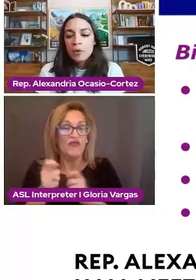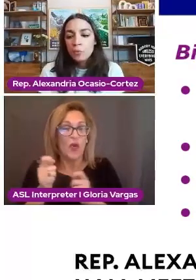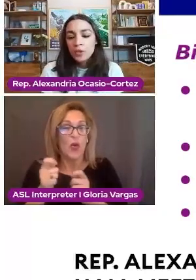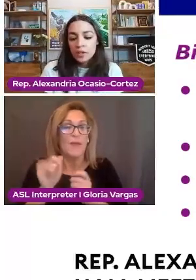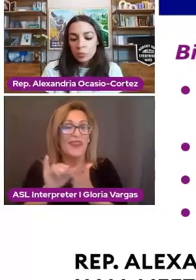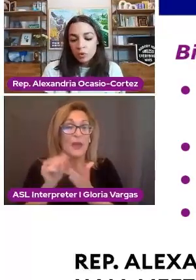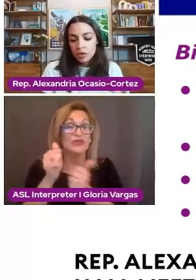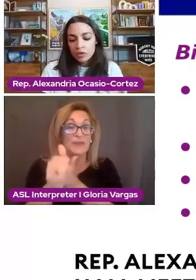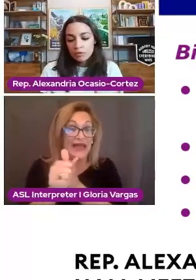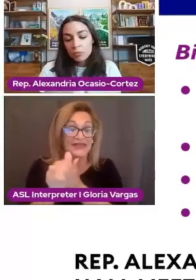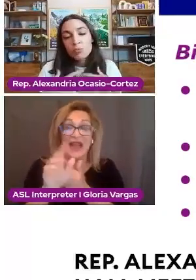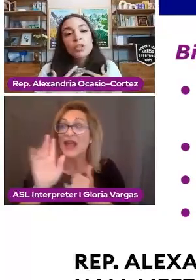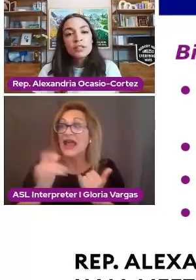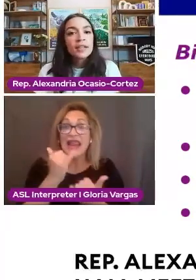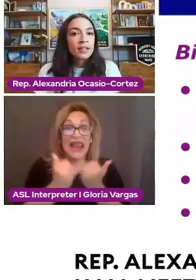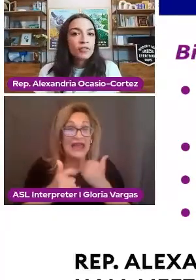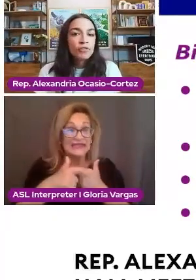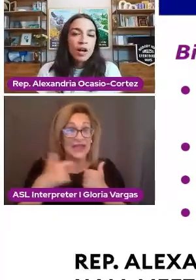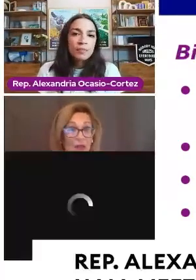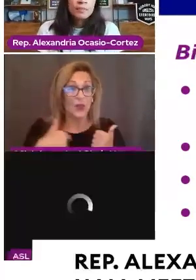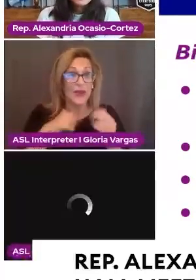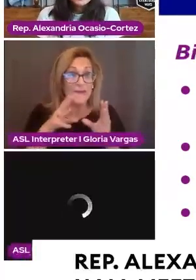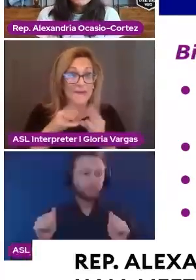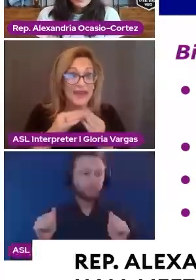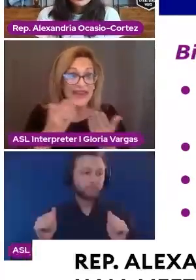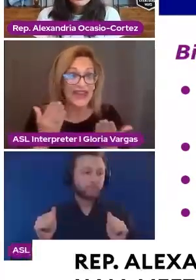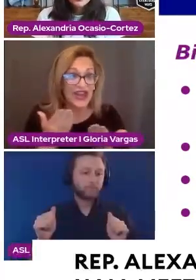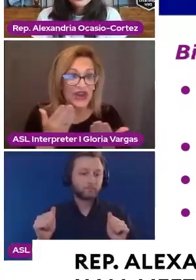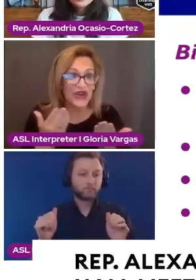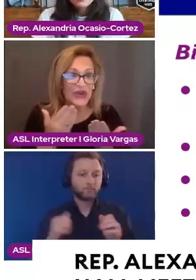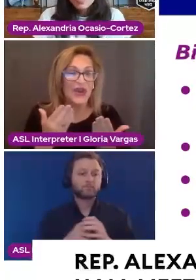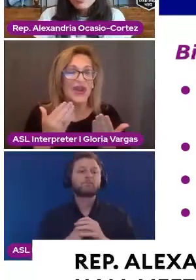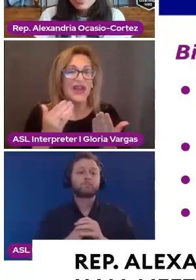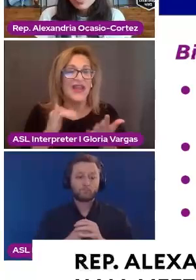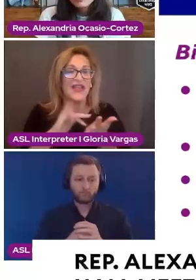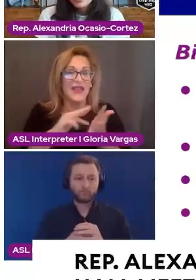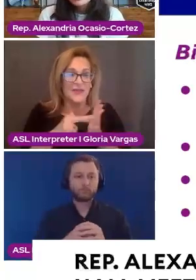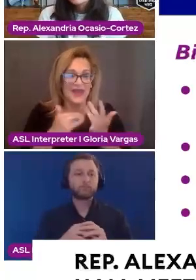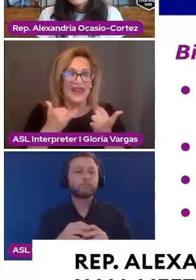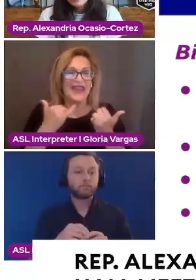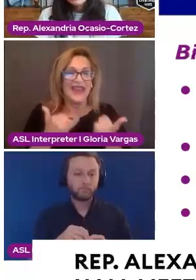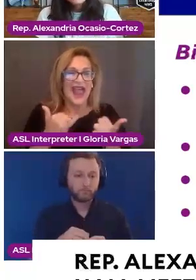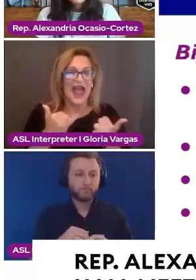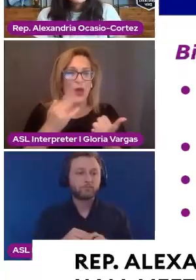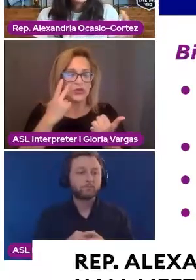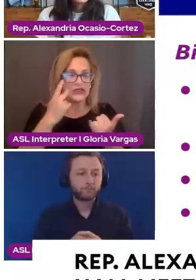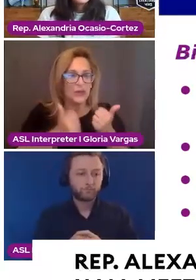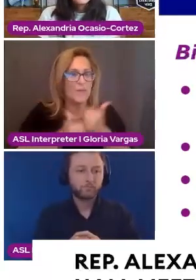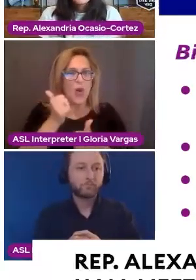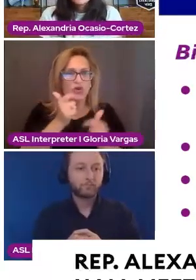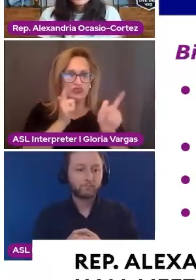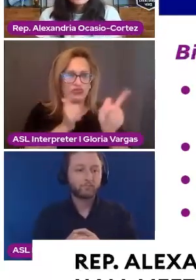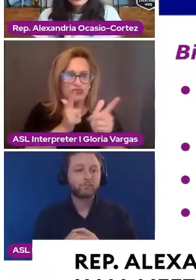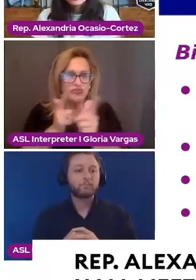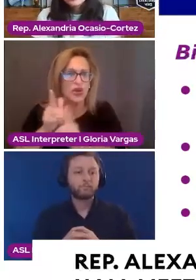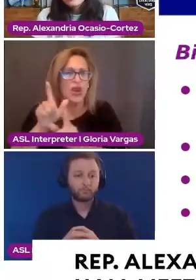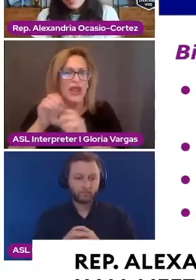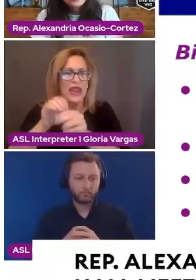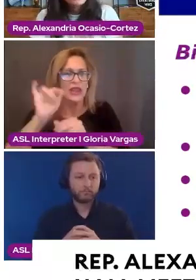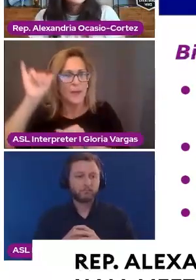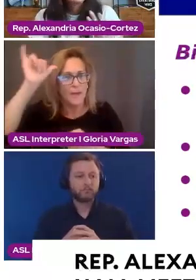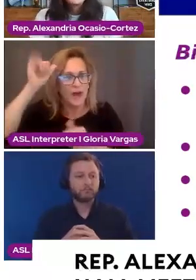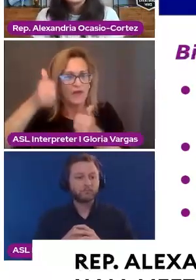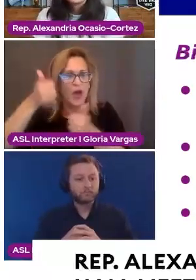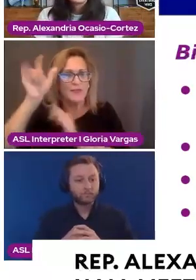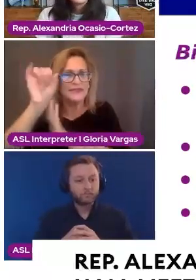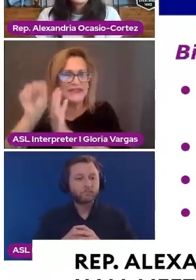here, we were reeling from the mass shootings in Buffalo, Uvalde, and California, as well as